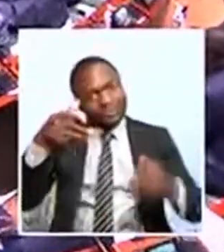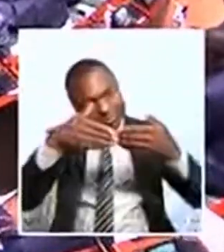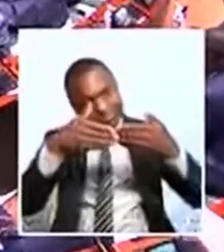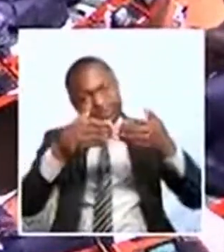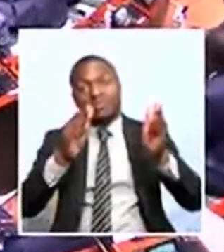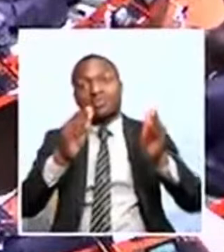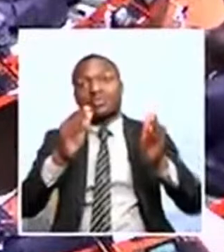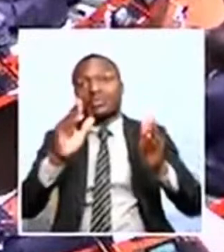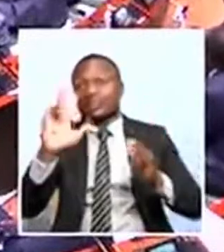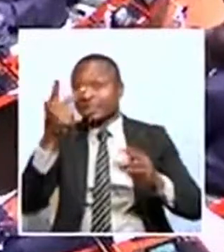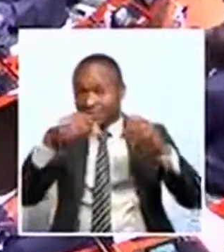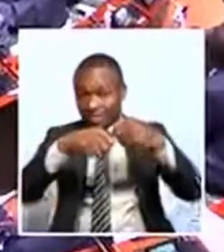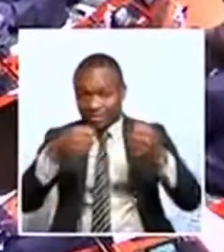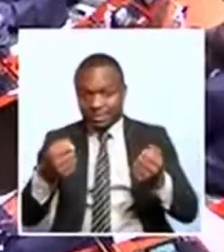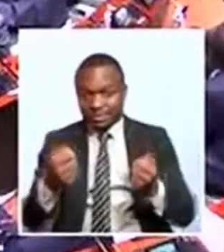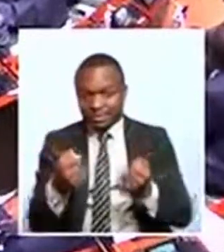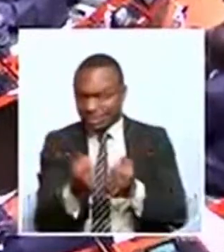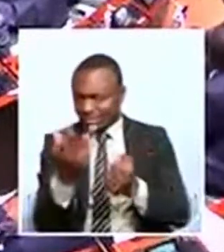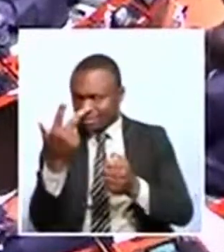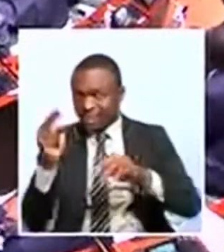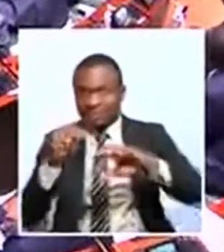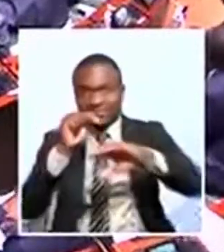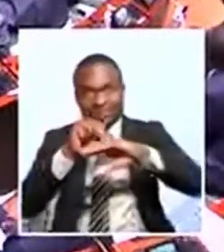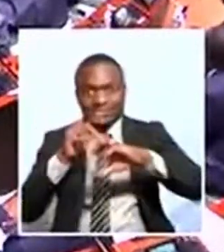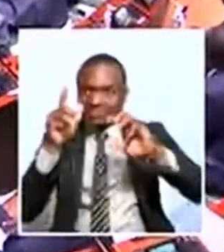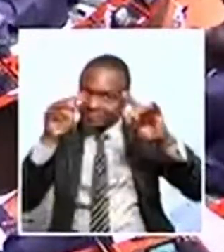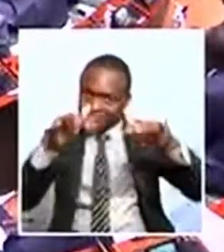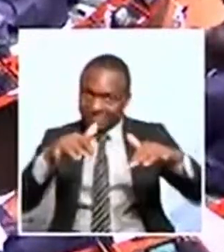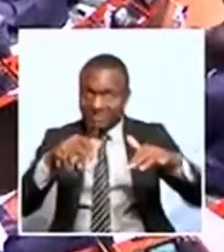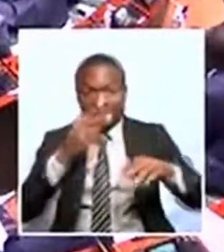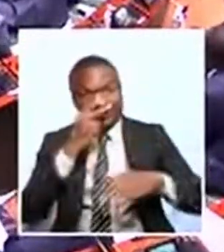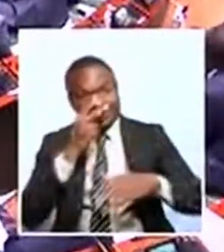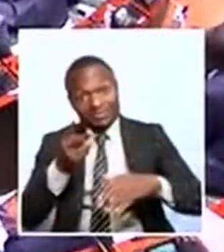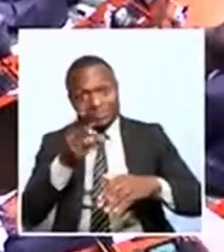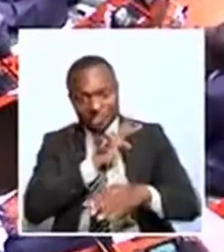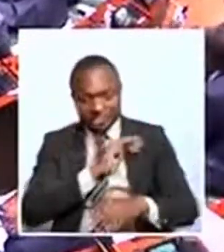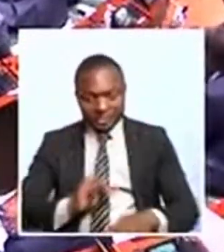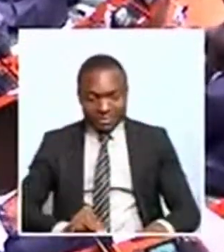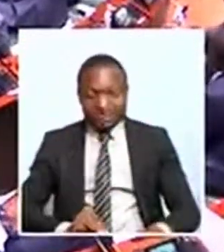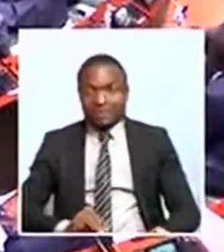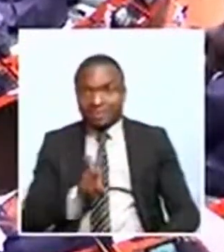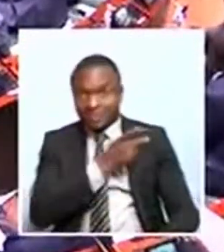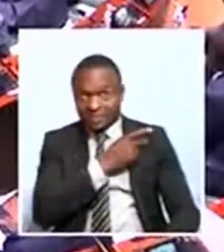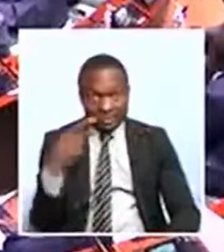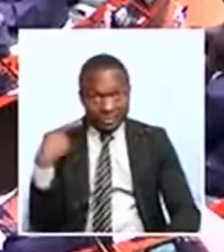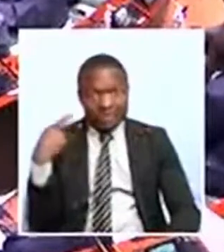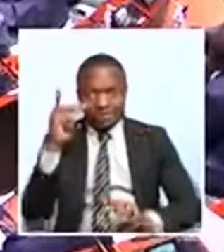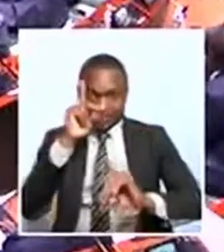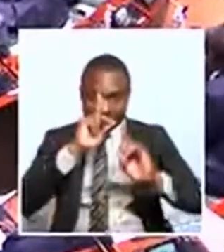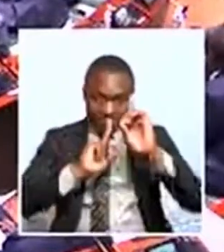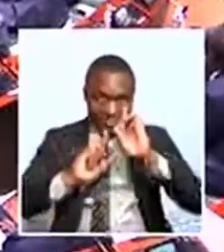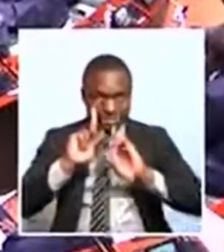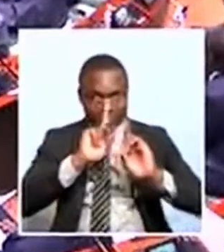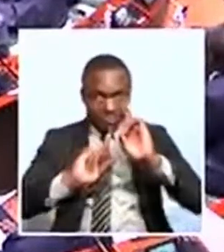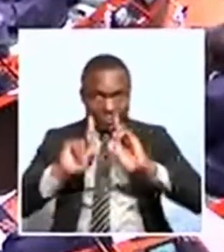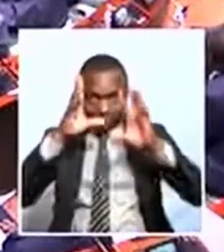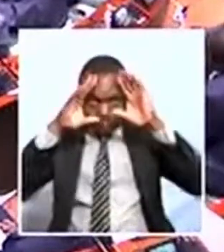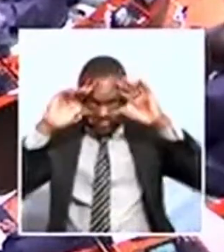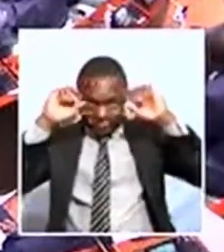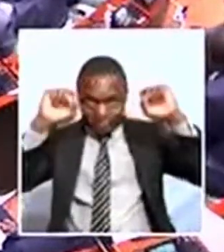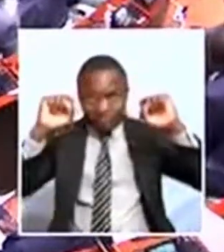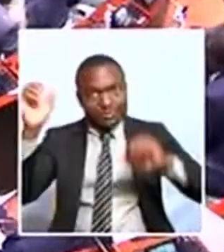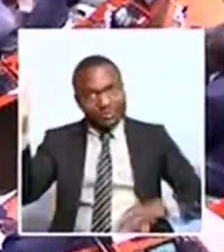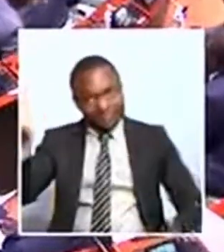the third session of the 13th National Assembly, and so we'll see members of Parliament actually debate the presidential